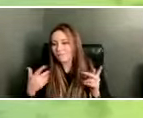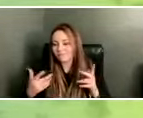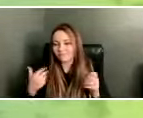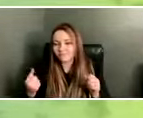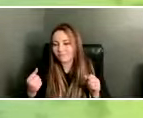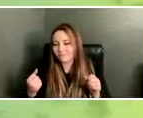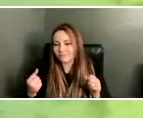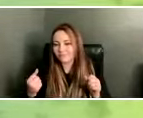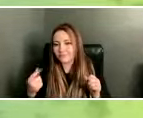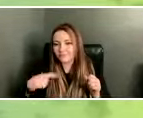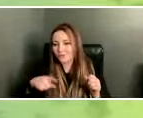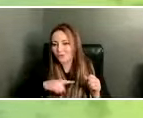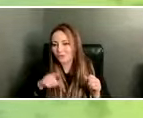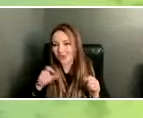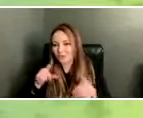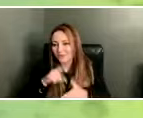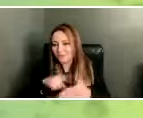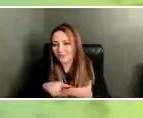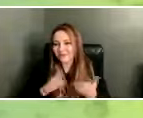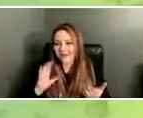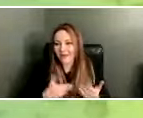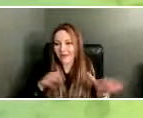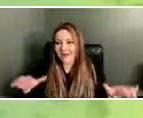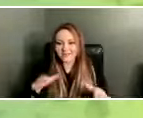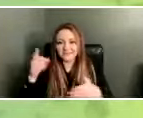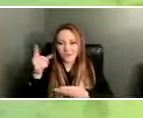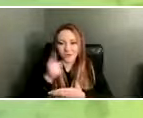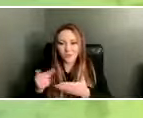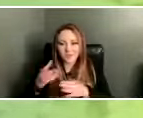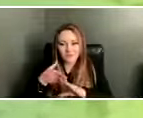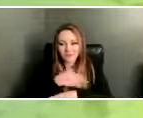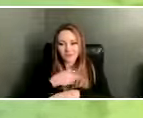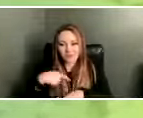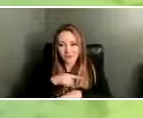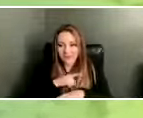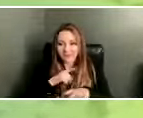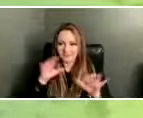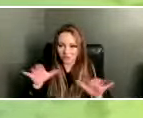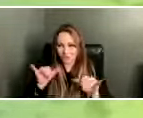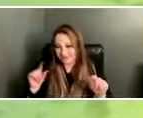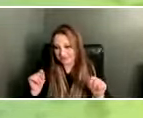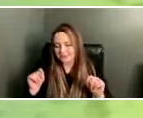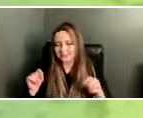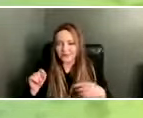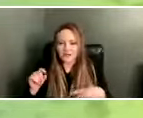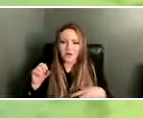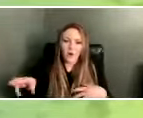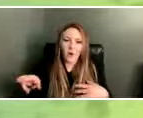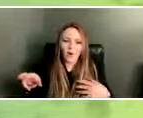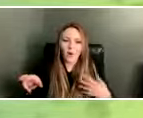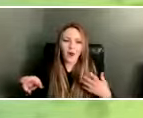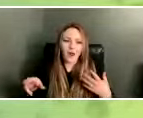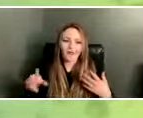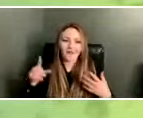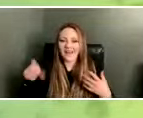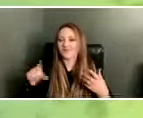would have us cancel our activities literally a week prior to us doing so, or having to